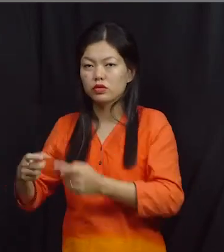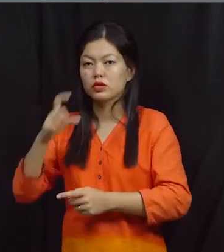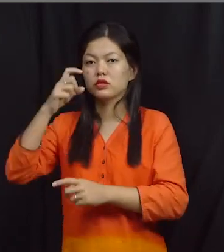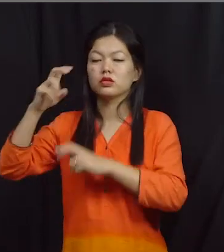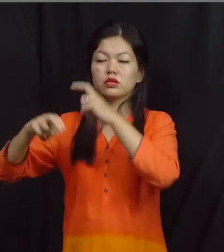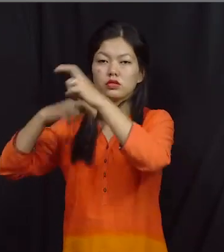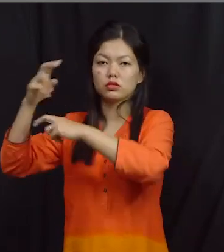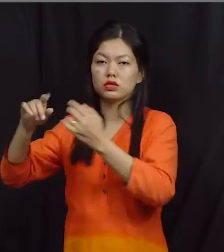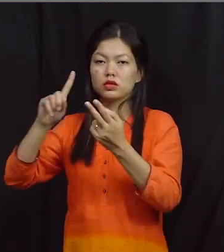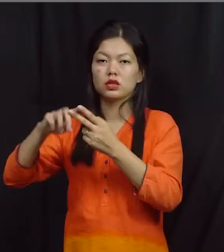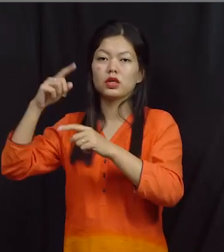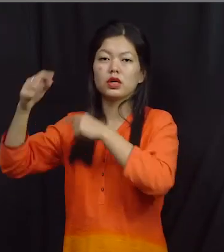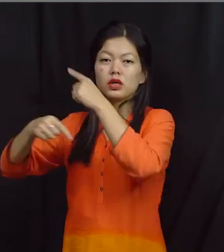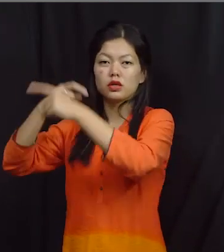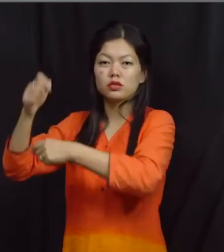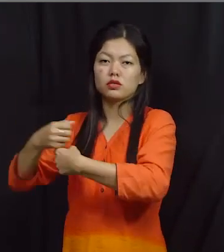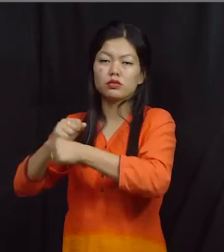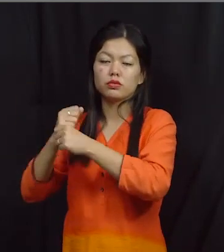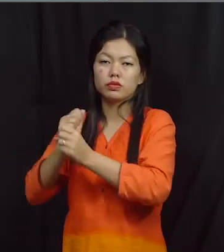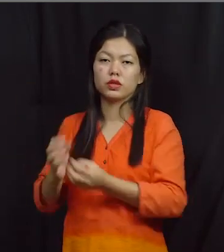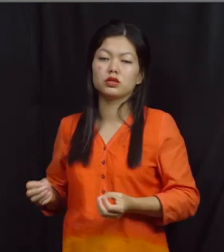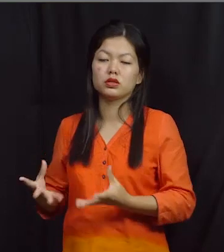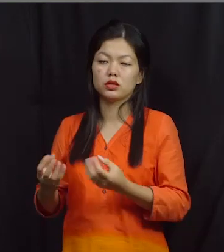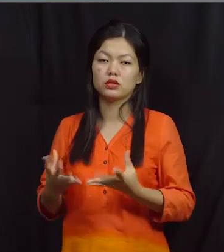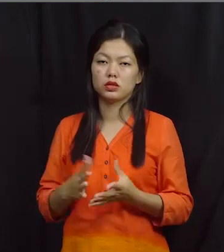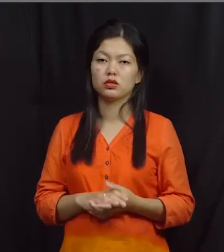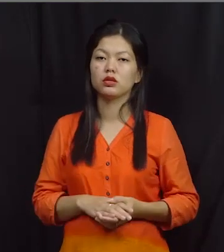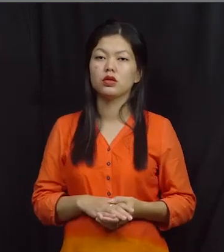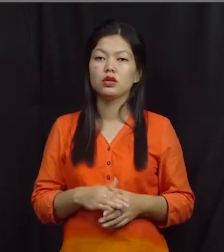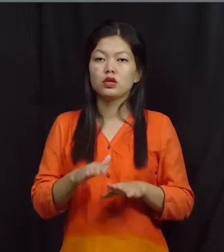according to social efficiency theory, I as an